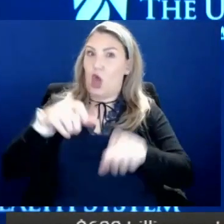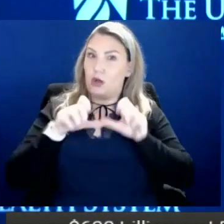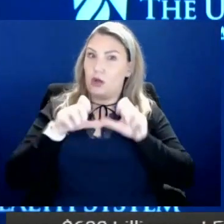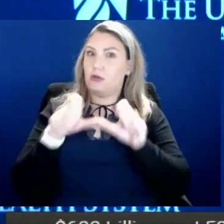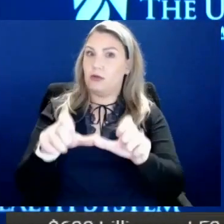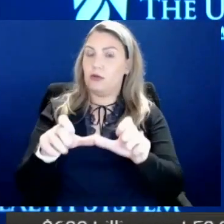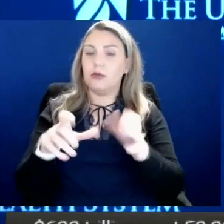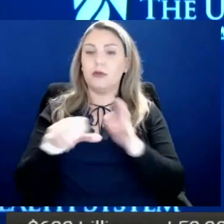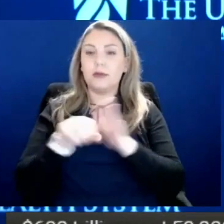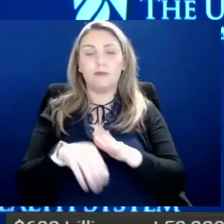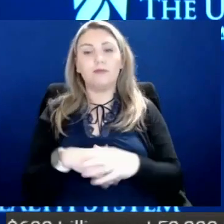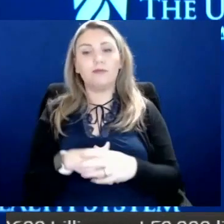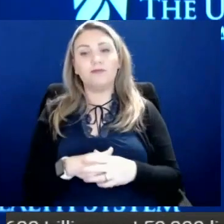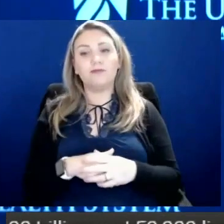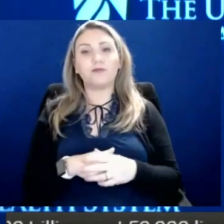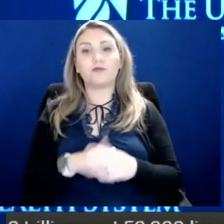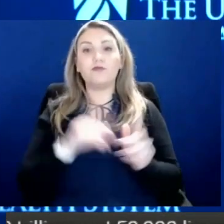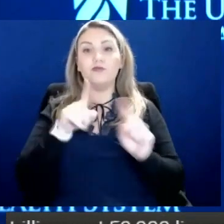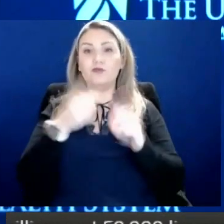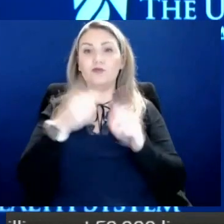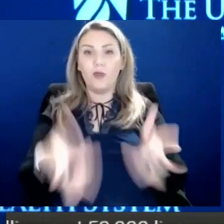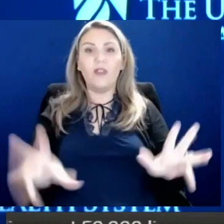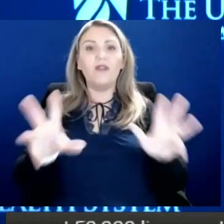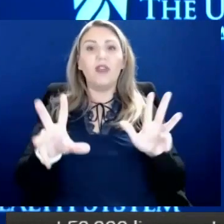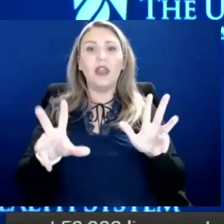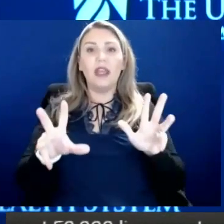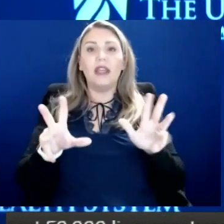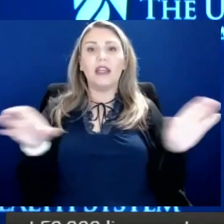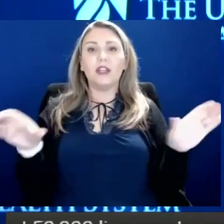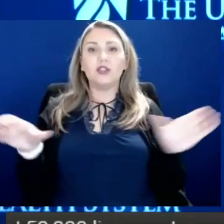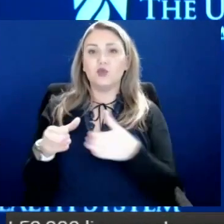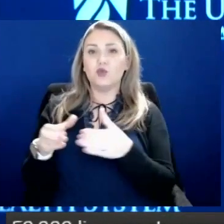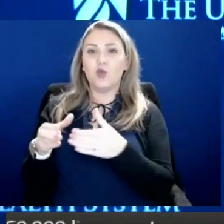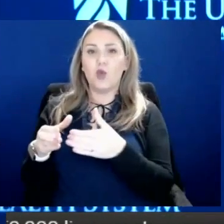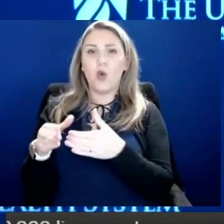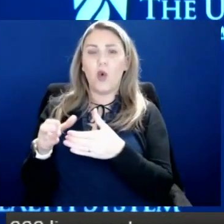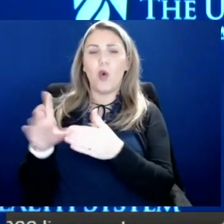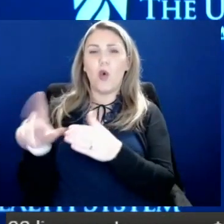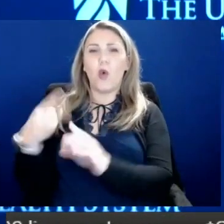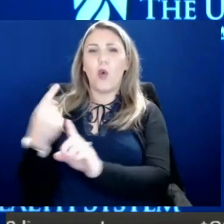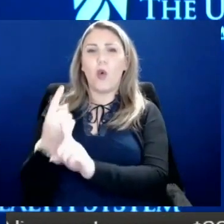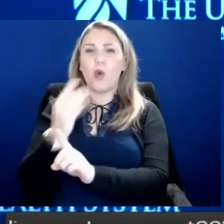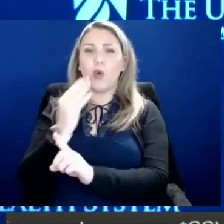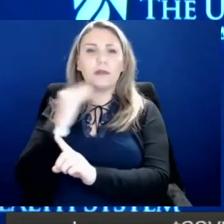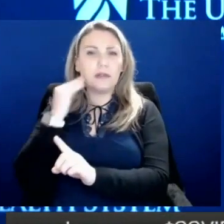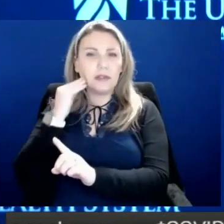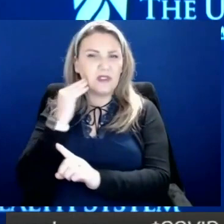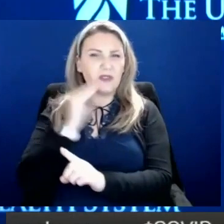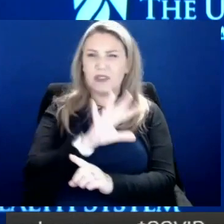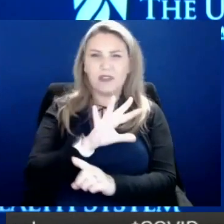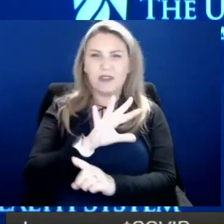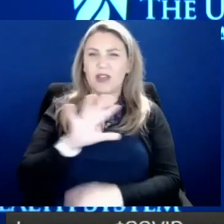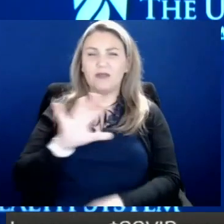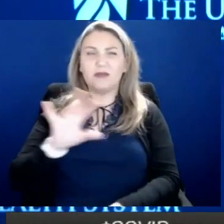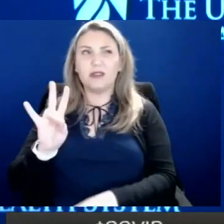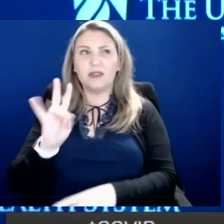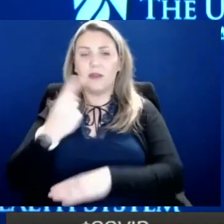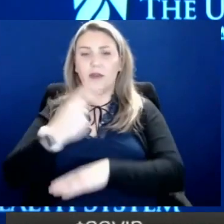the quarantine, or I can't remember if it's 5 or 7 days now. You can go back to, it was like 7 days,